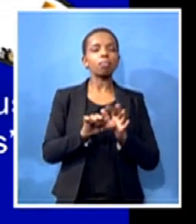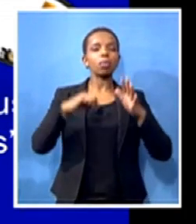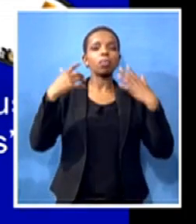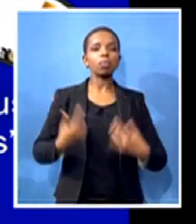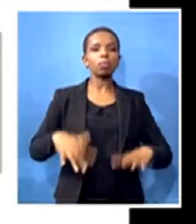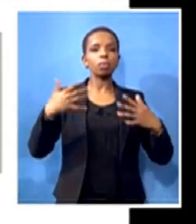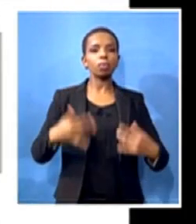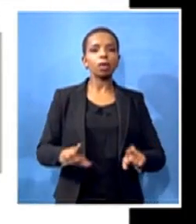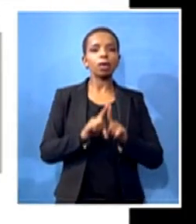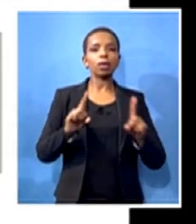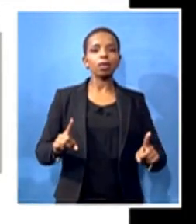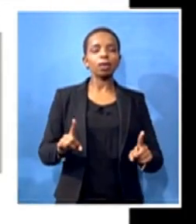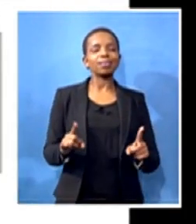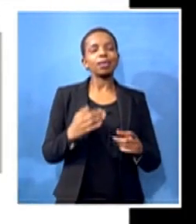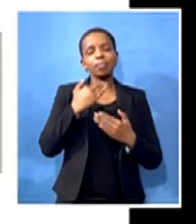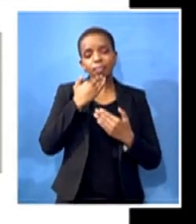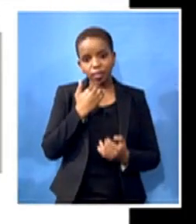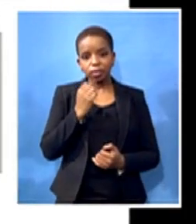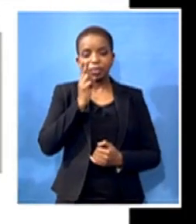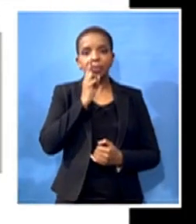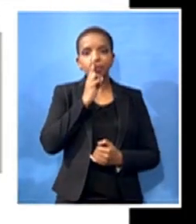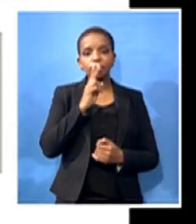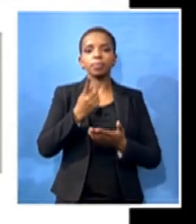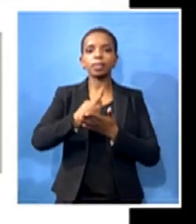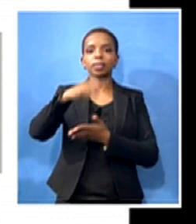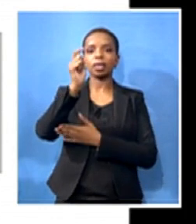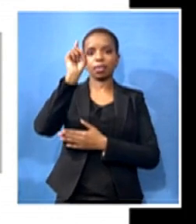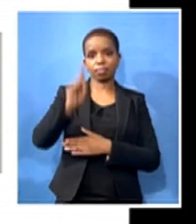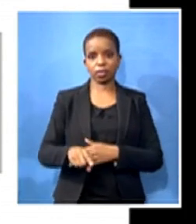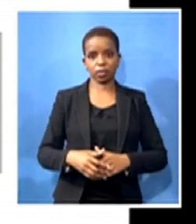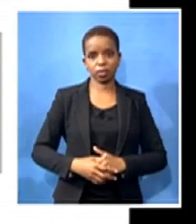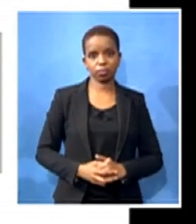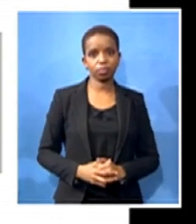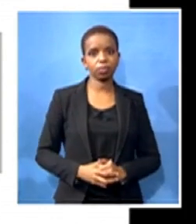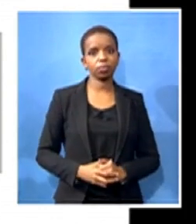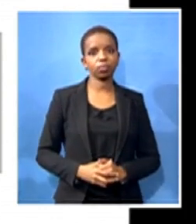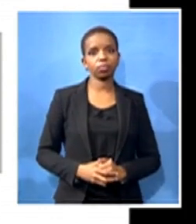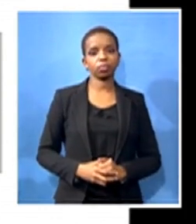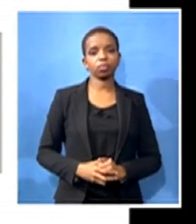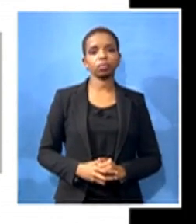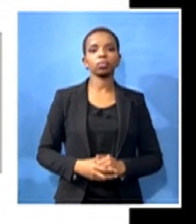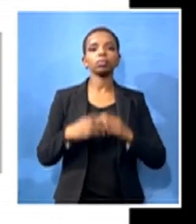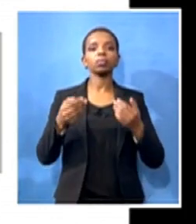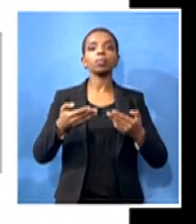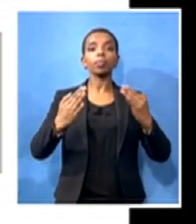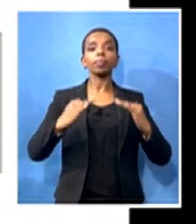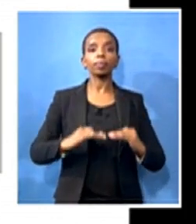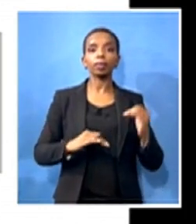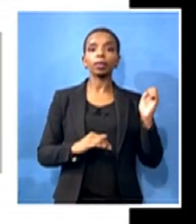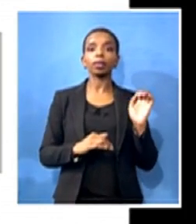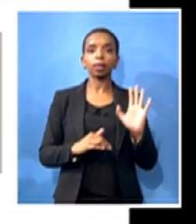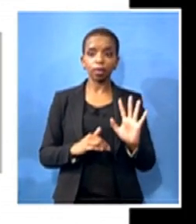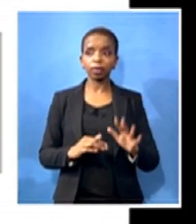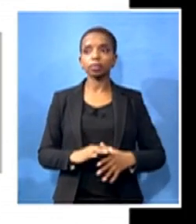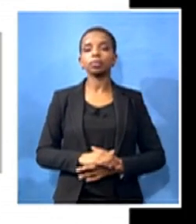cigarettes. Next slide. So what's, I think, quite obvious here